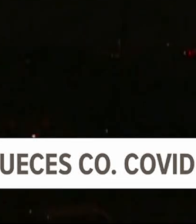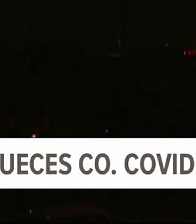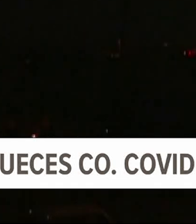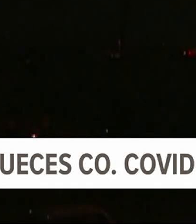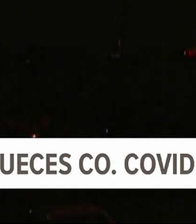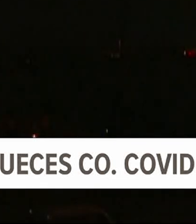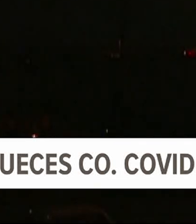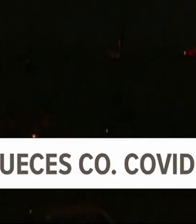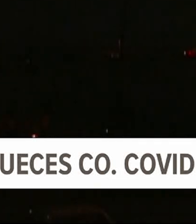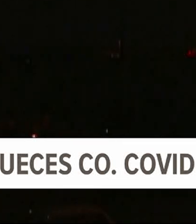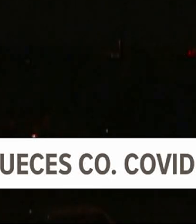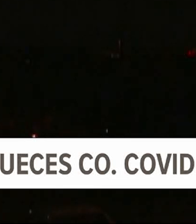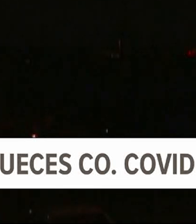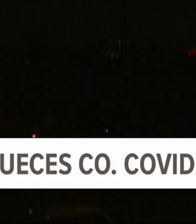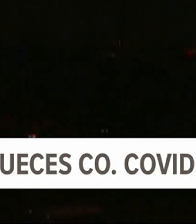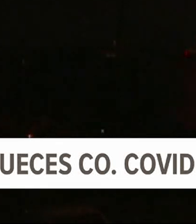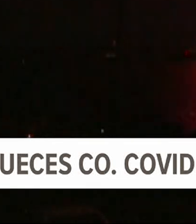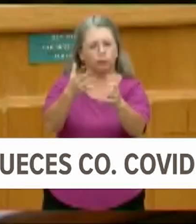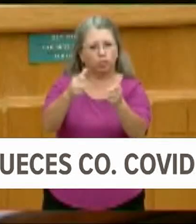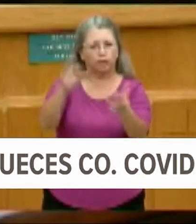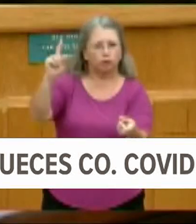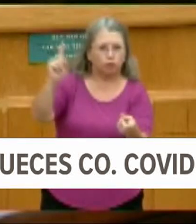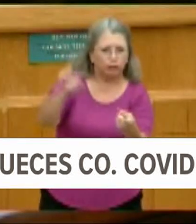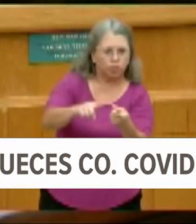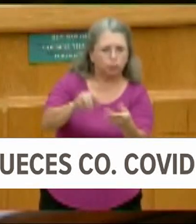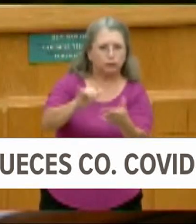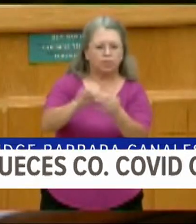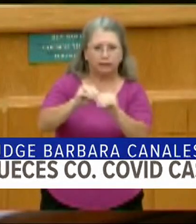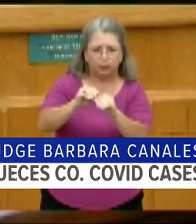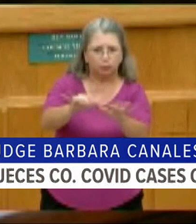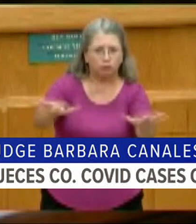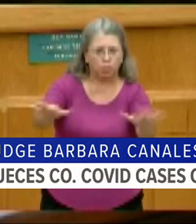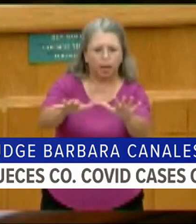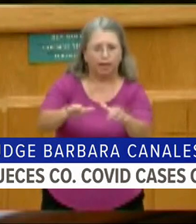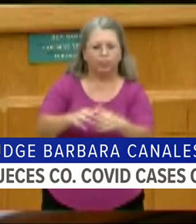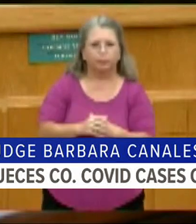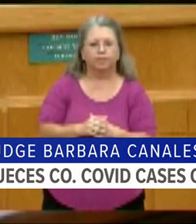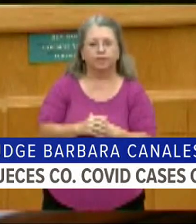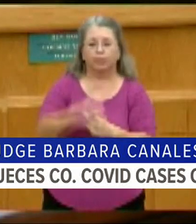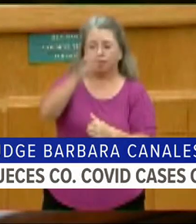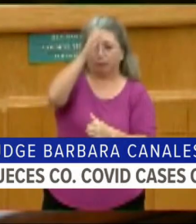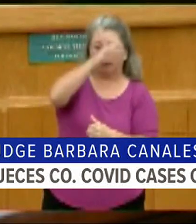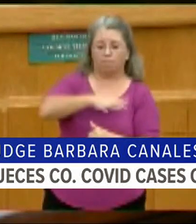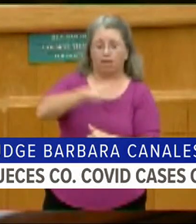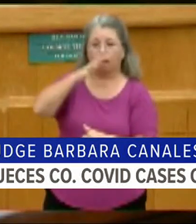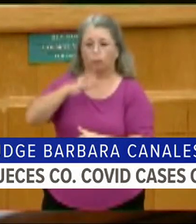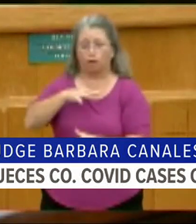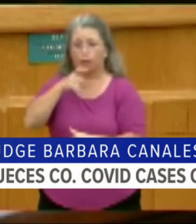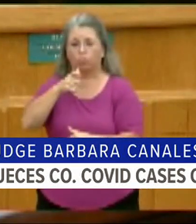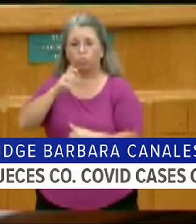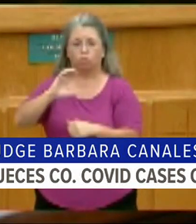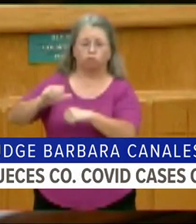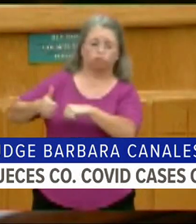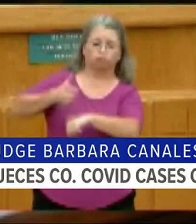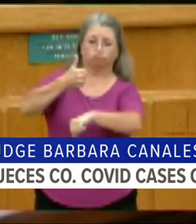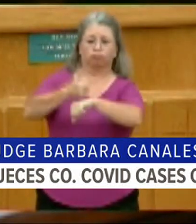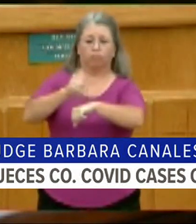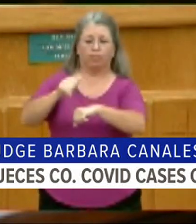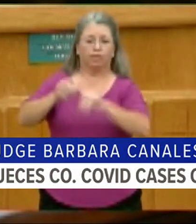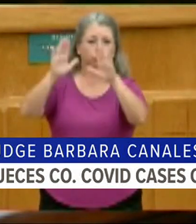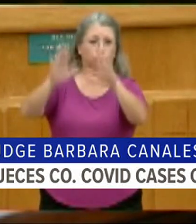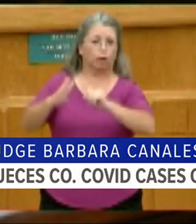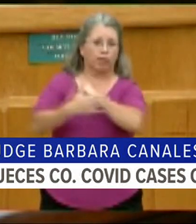over the 4th of July weekend. The men and women who founded this great country made great sacrifices